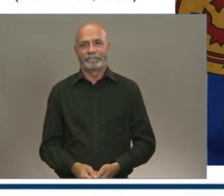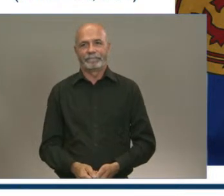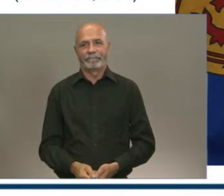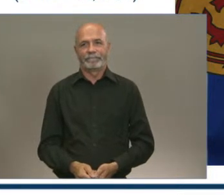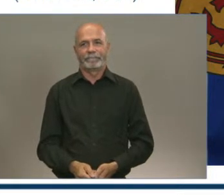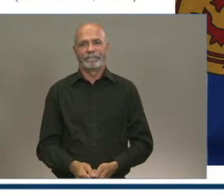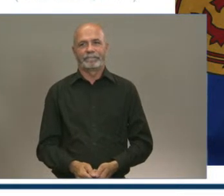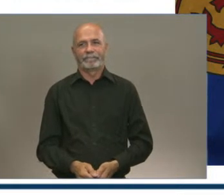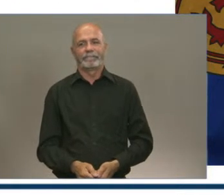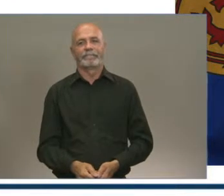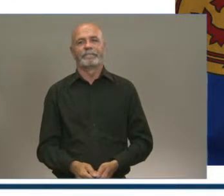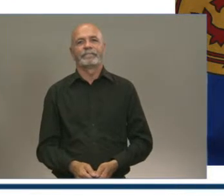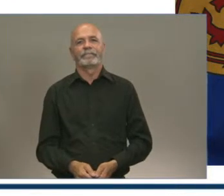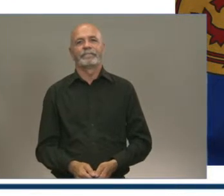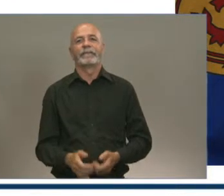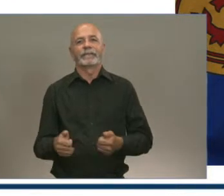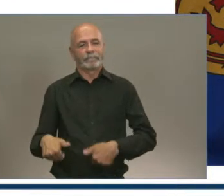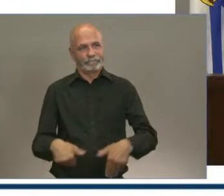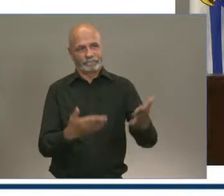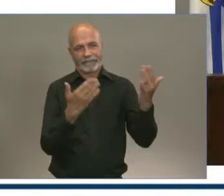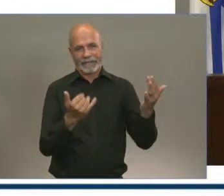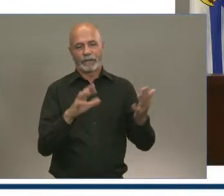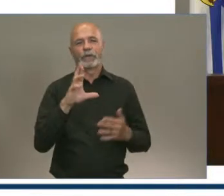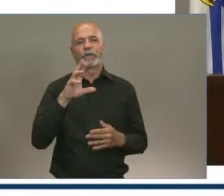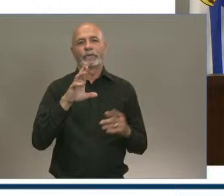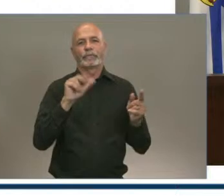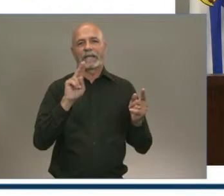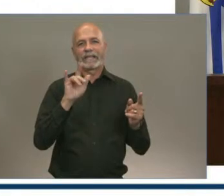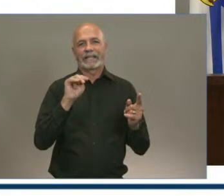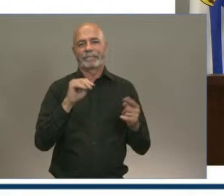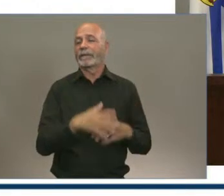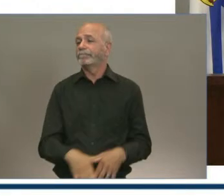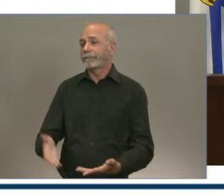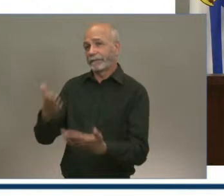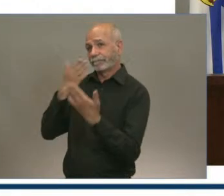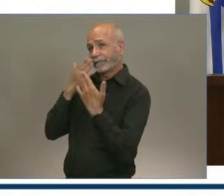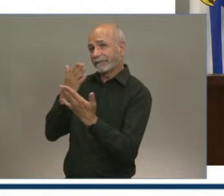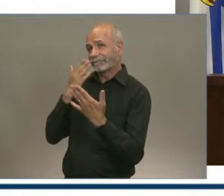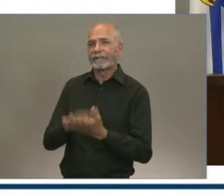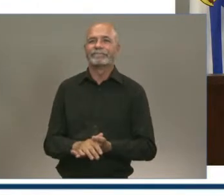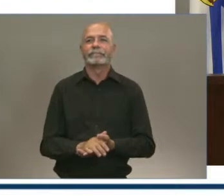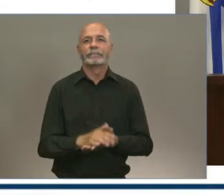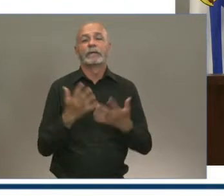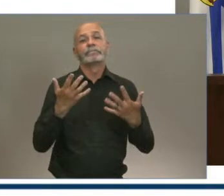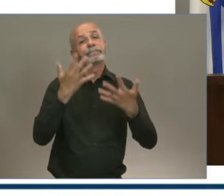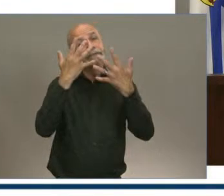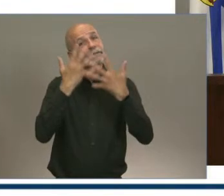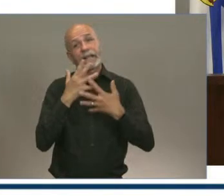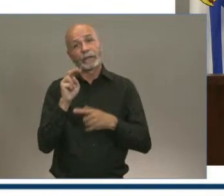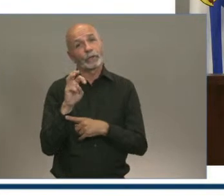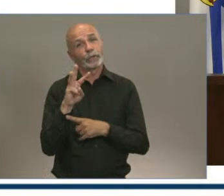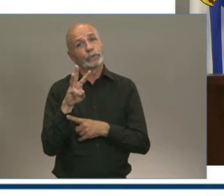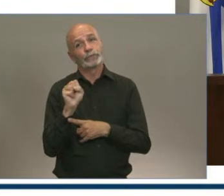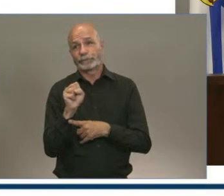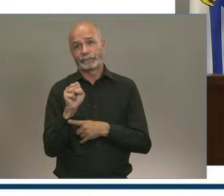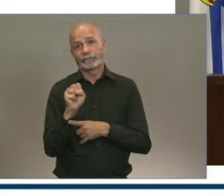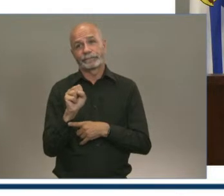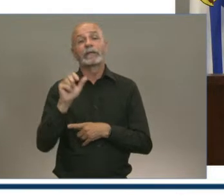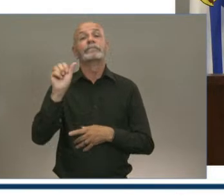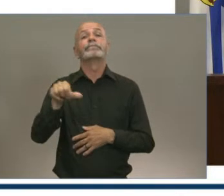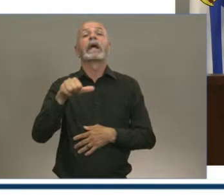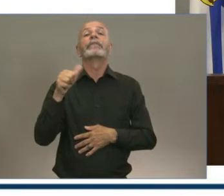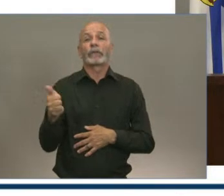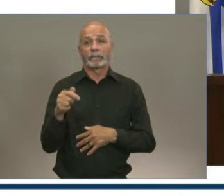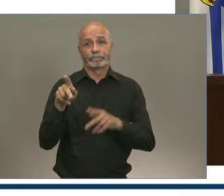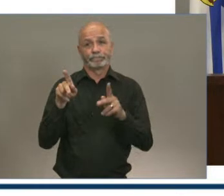Nova Scotia. Premier? Thank you, Heather. Some sad news to report today. We lost another Nova Scotian. This